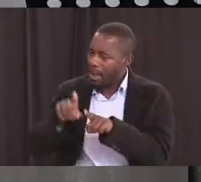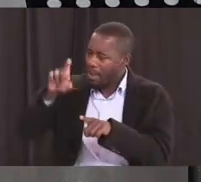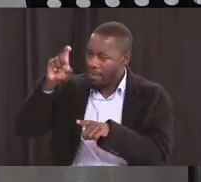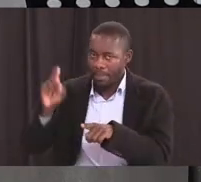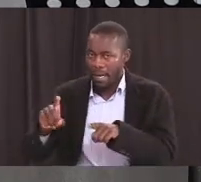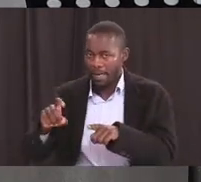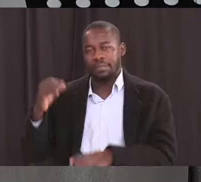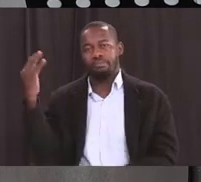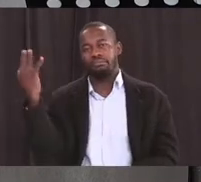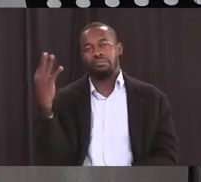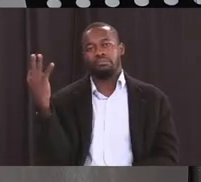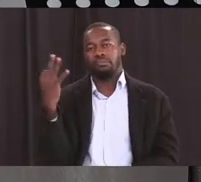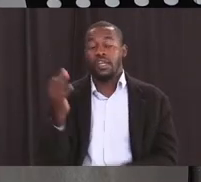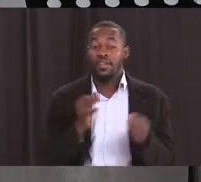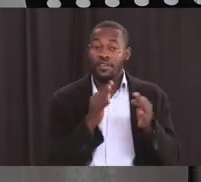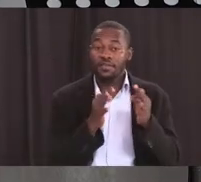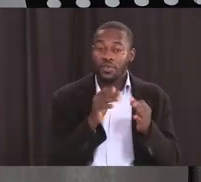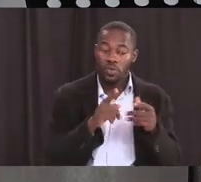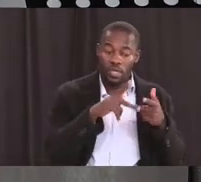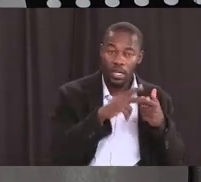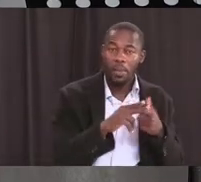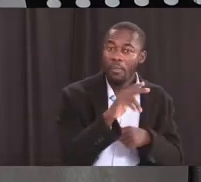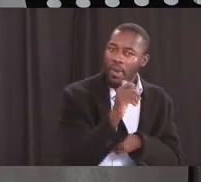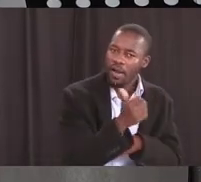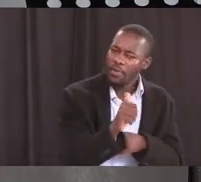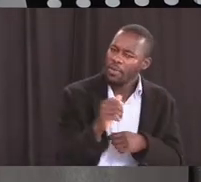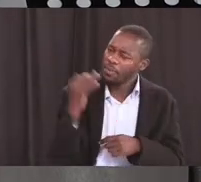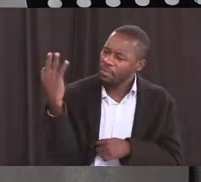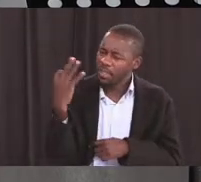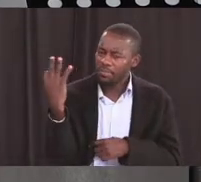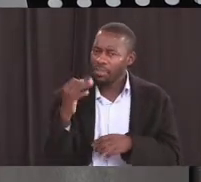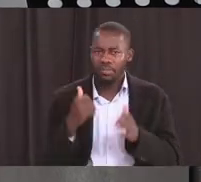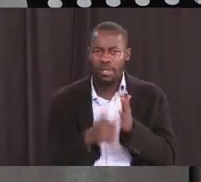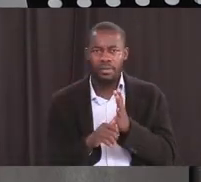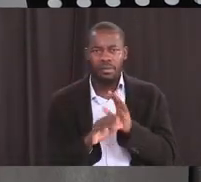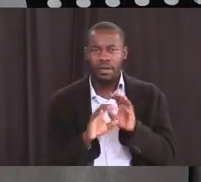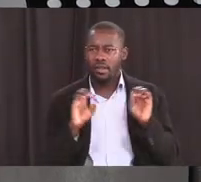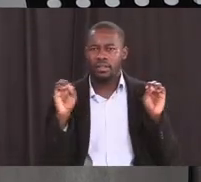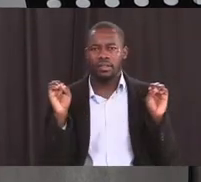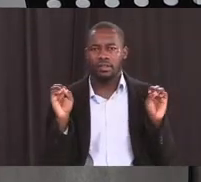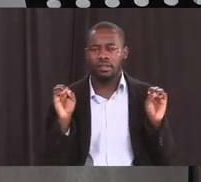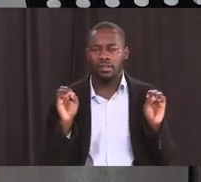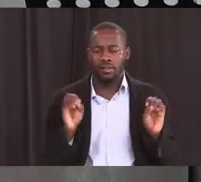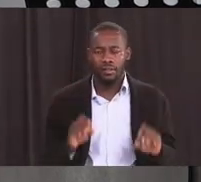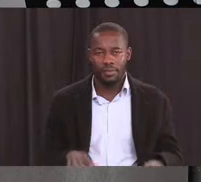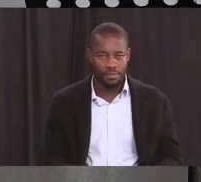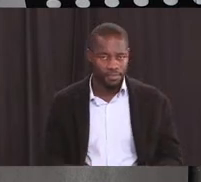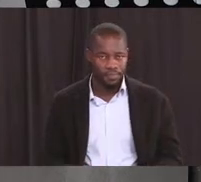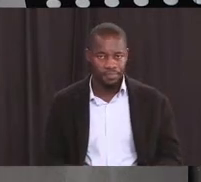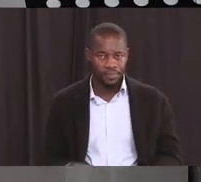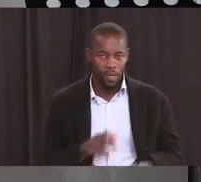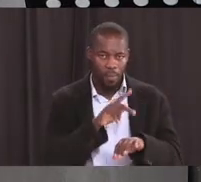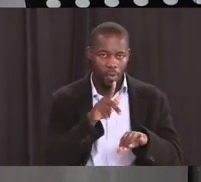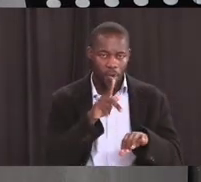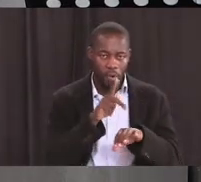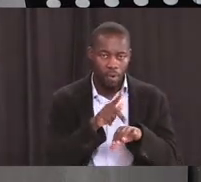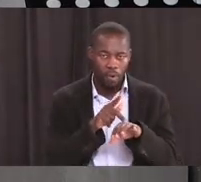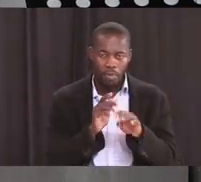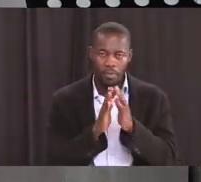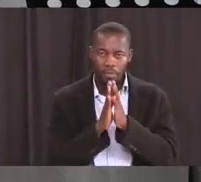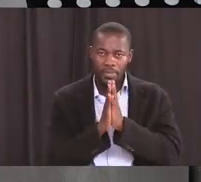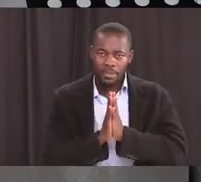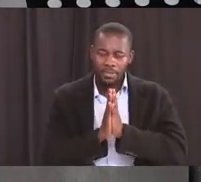continued on their journey. By this point, I know Paul had prayed. I'm sure